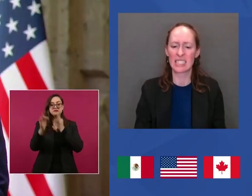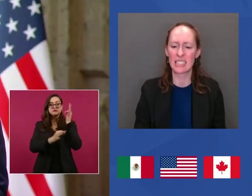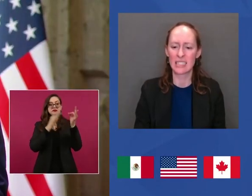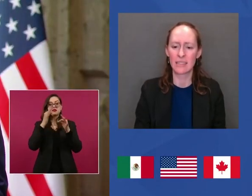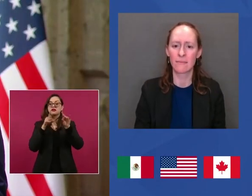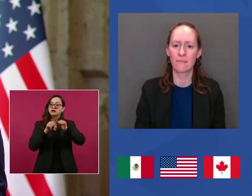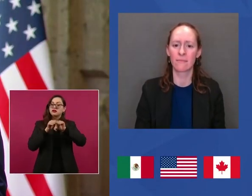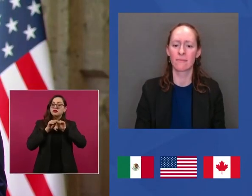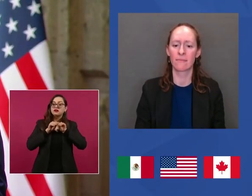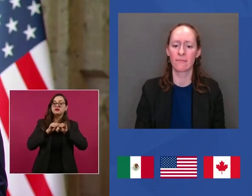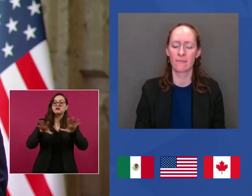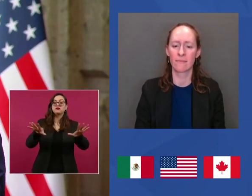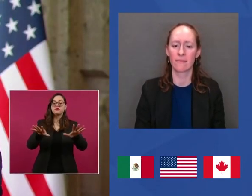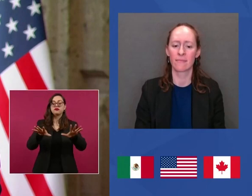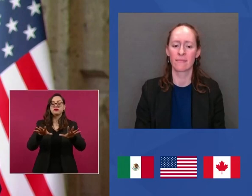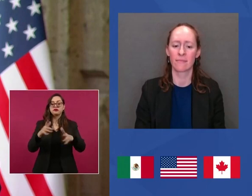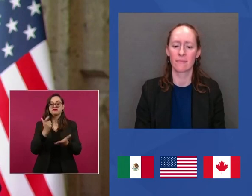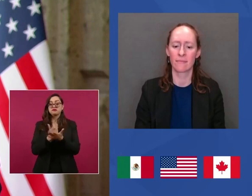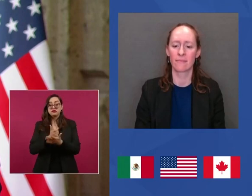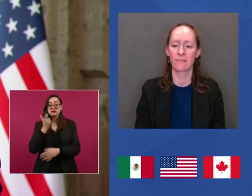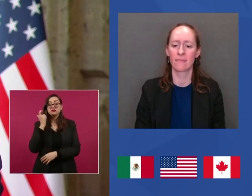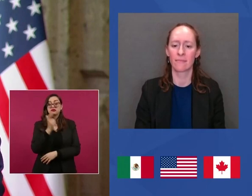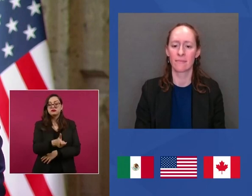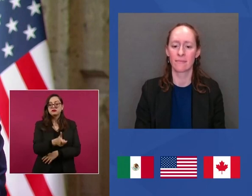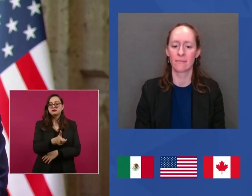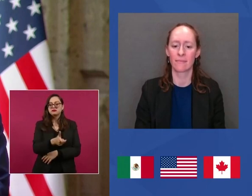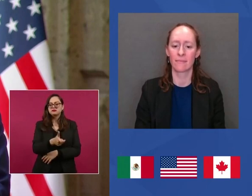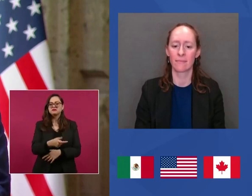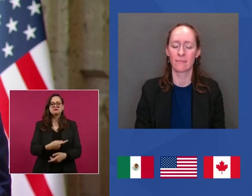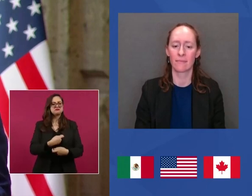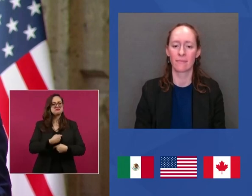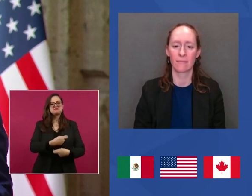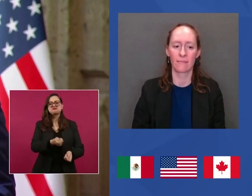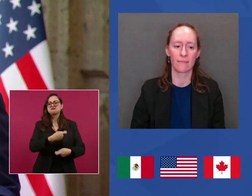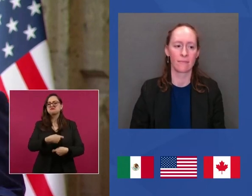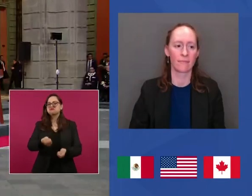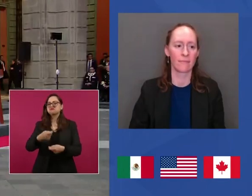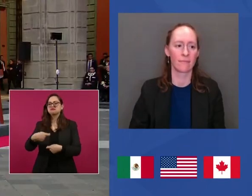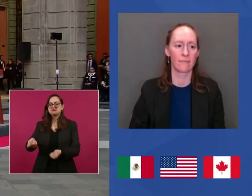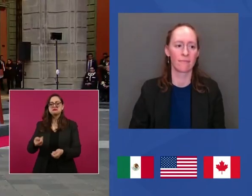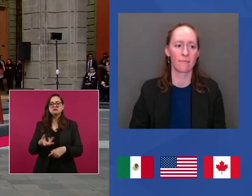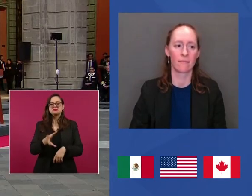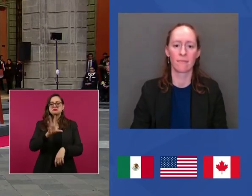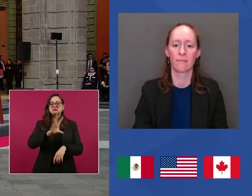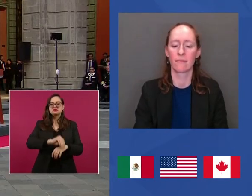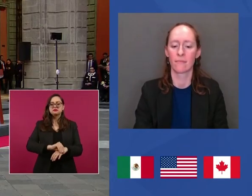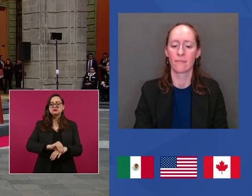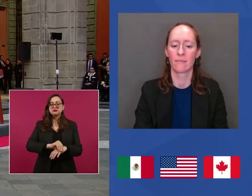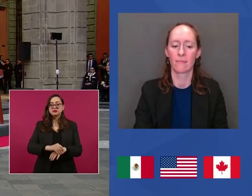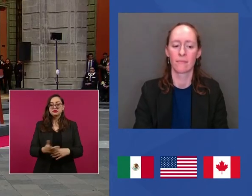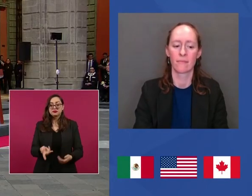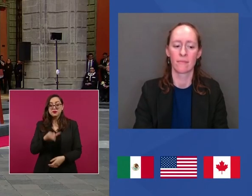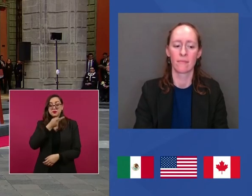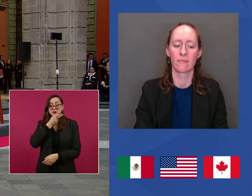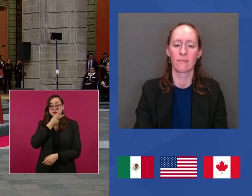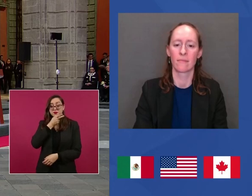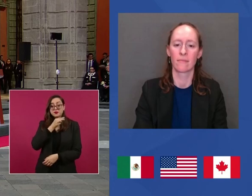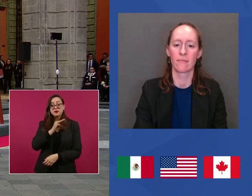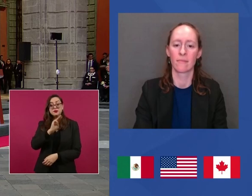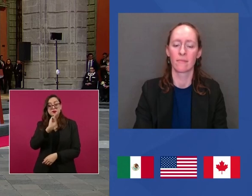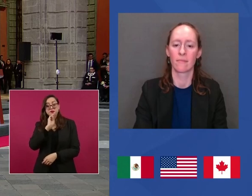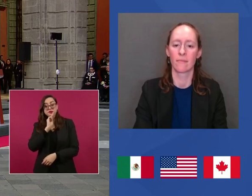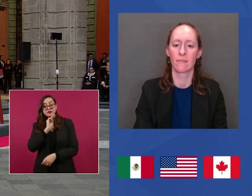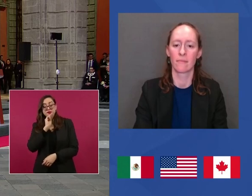the publicity or advertising management, then this is being allowed. And there are